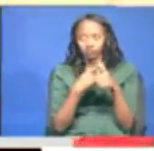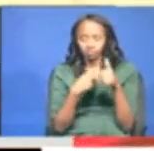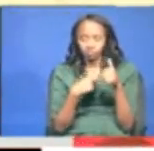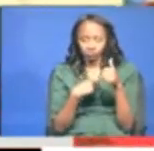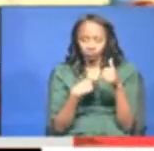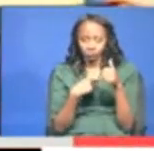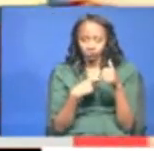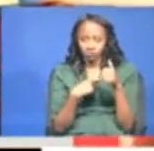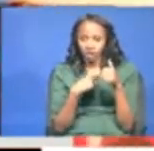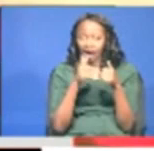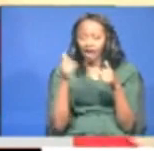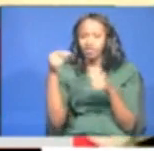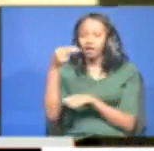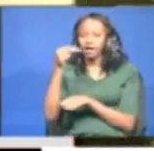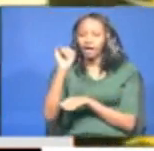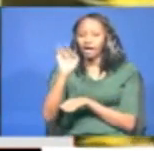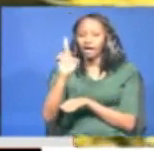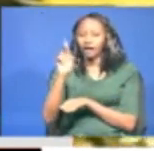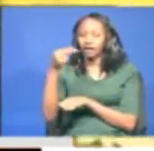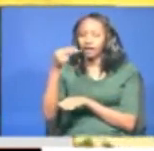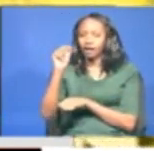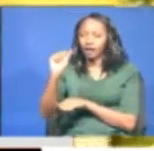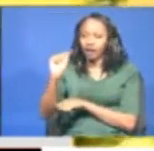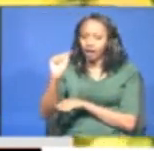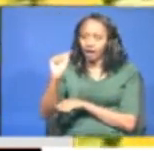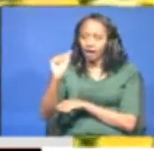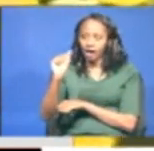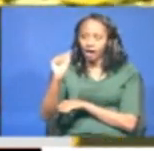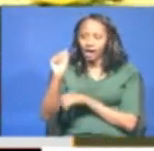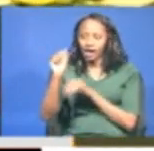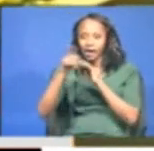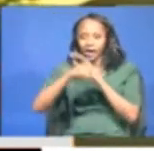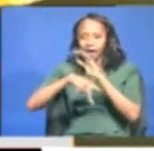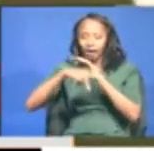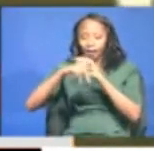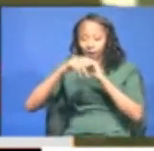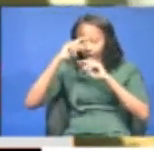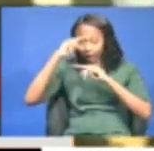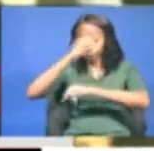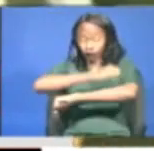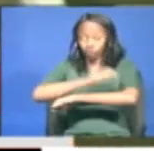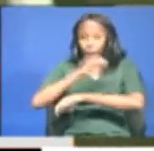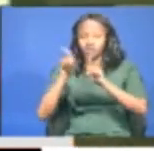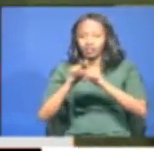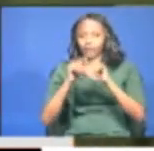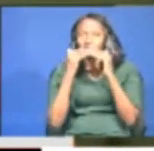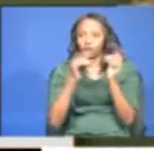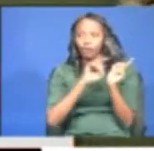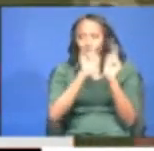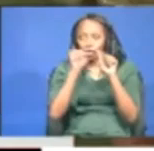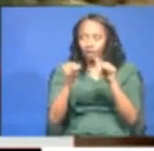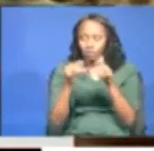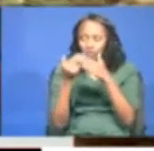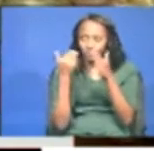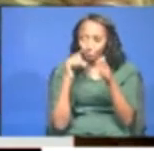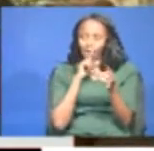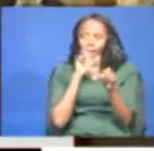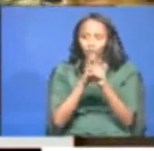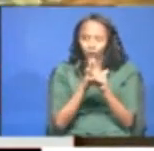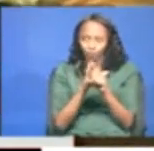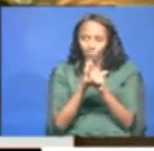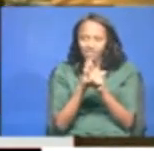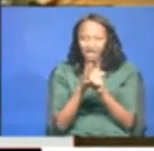And Heriga Secondary, thank you for coming. I know I promised you a gate, a good one.